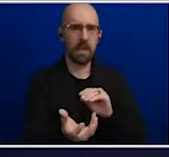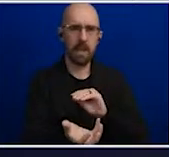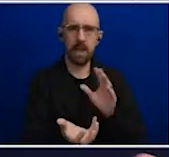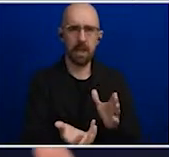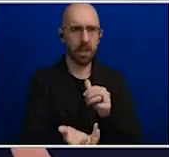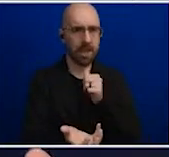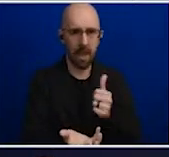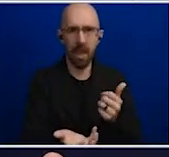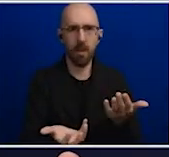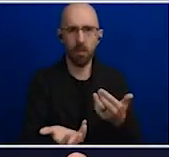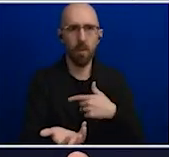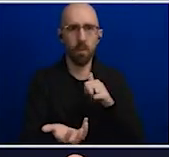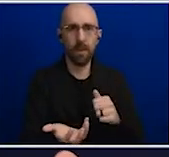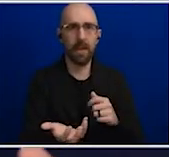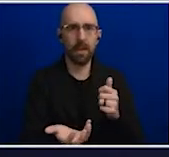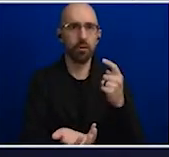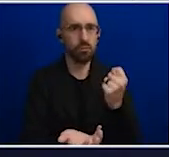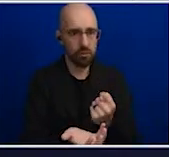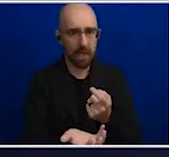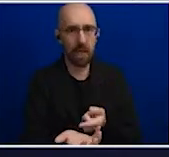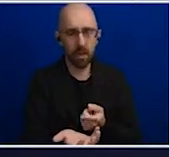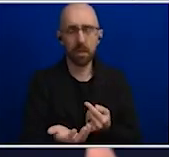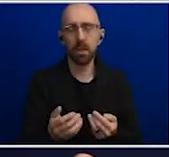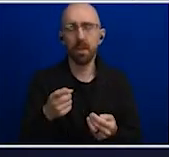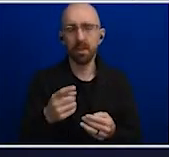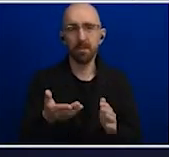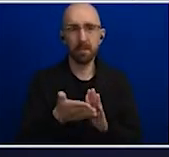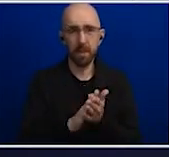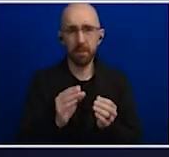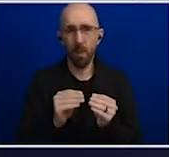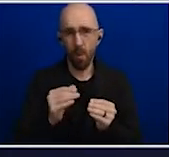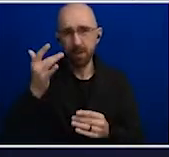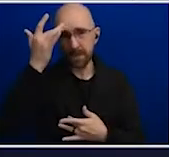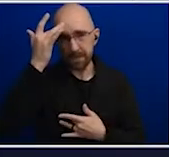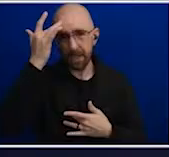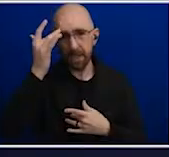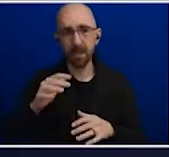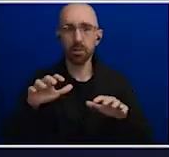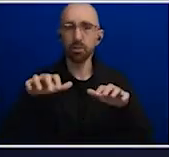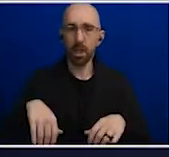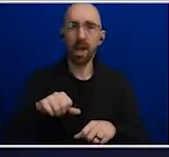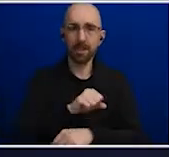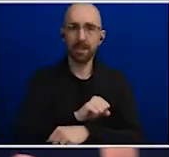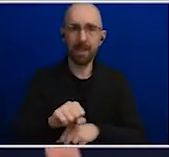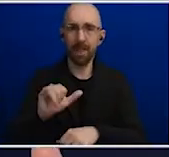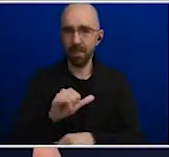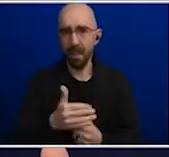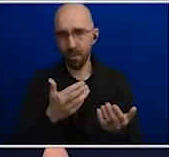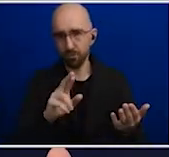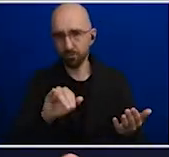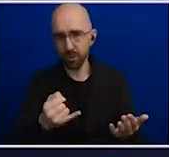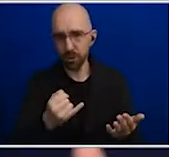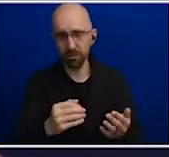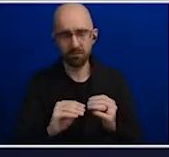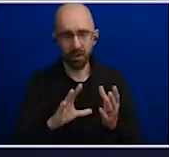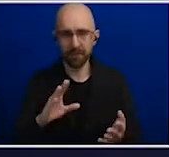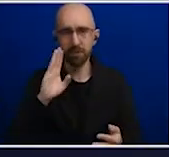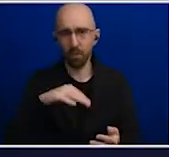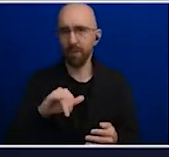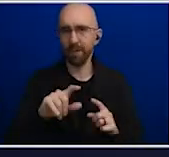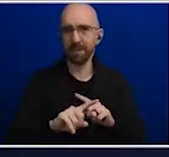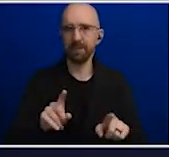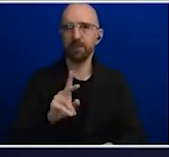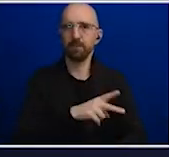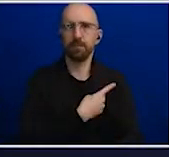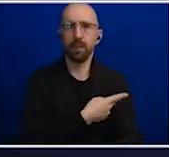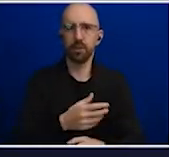able to treat through, especially as they get sicker and get into kind of shock stages like Richard did. Then you obviously know that's a different patient population that's going to